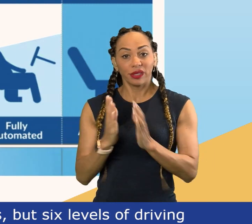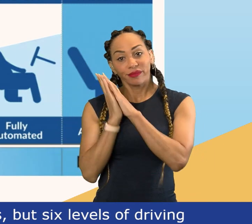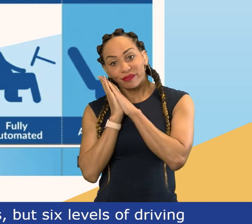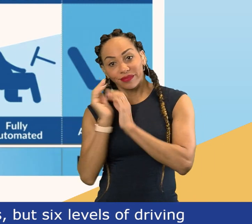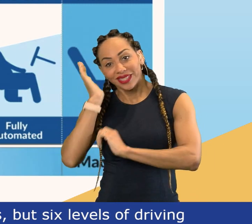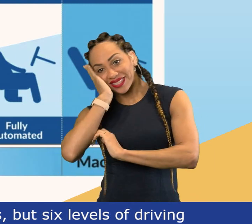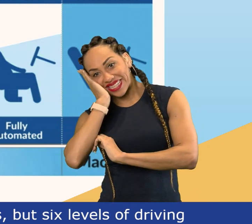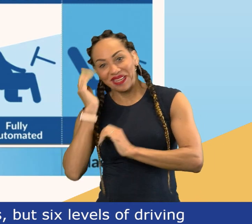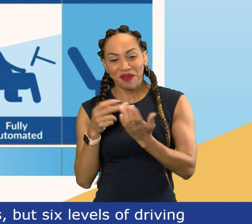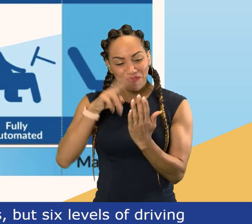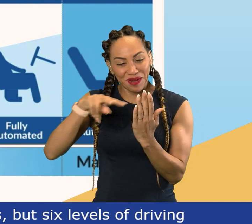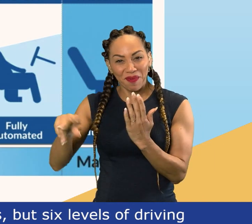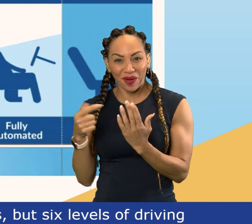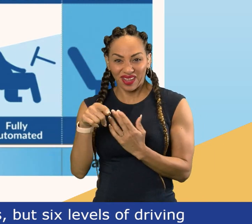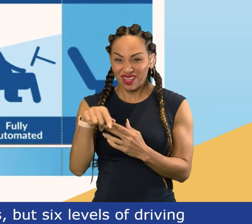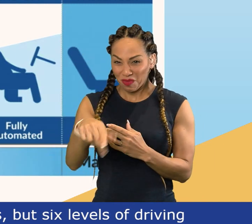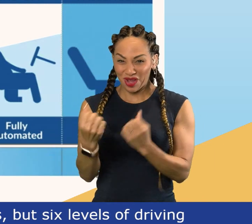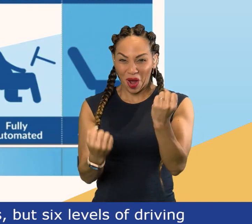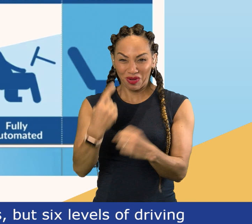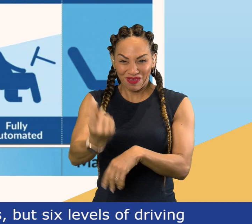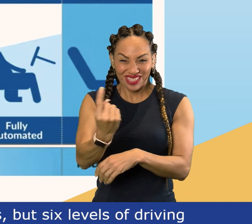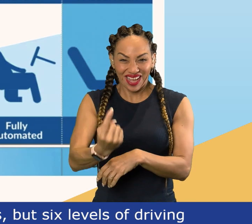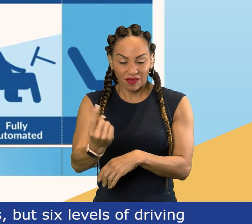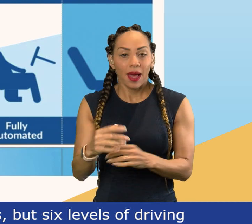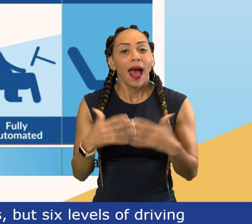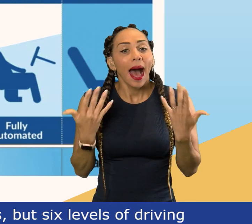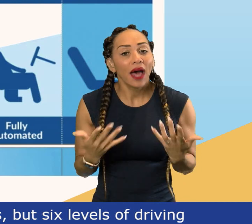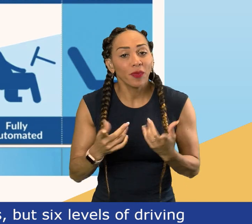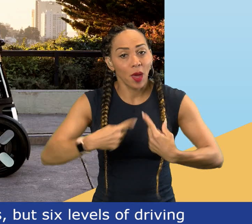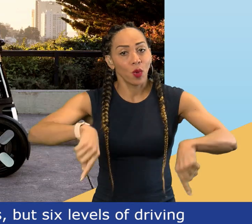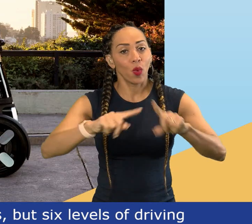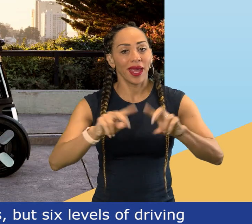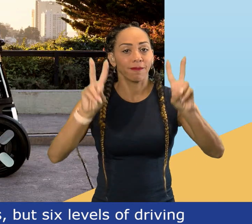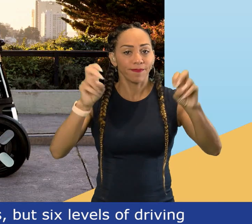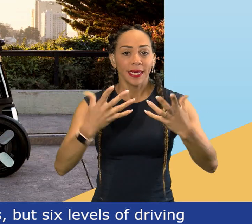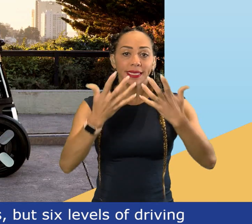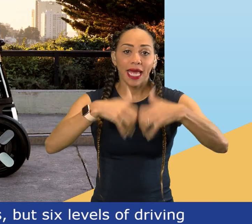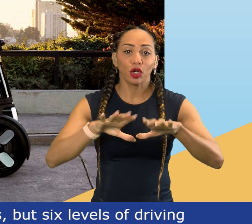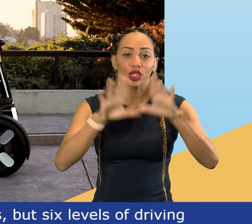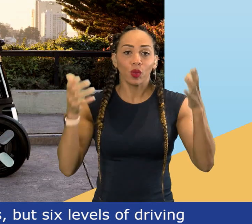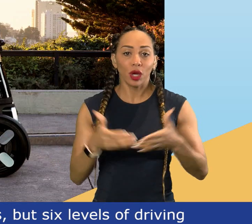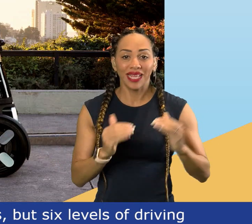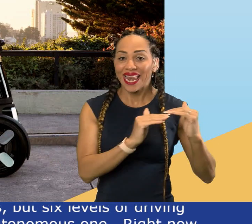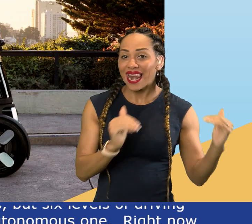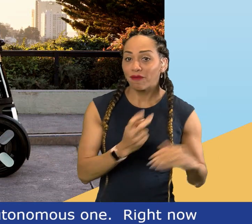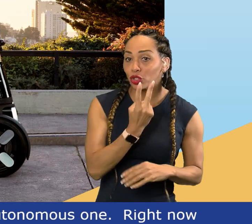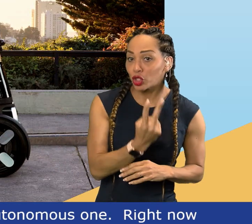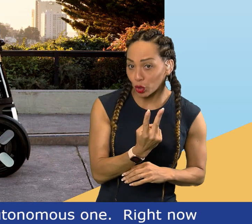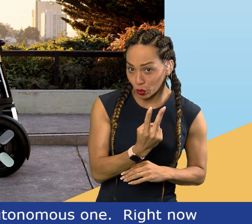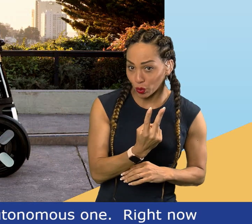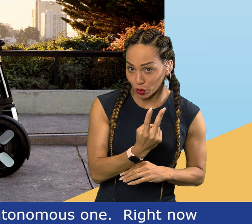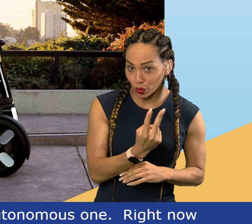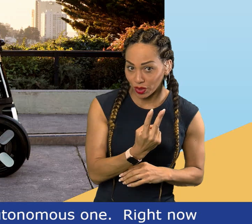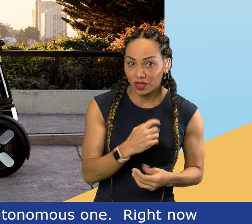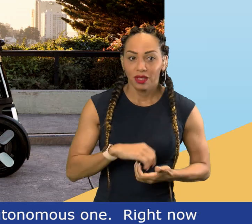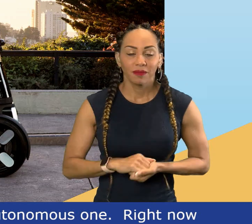want. However, at the moment, to show you how far away we are, that we're at level 2. So, but it's probably not all. So actually, apologies. Yeah, no,